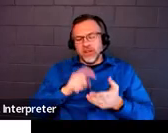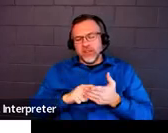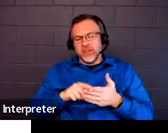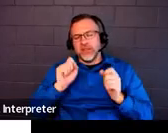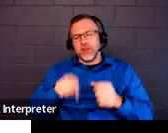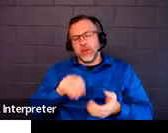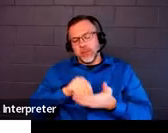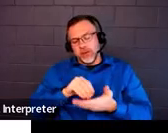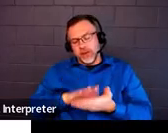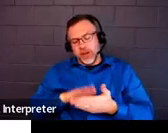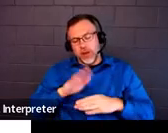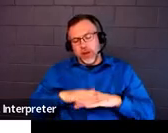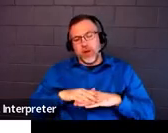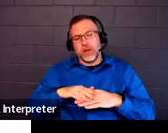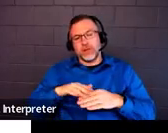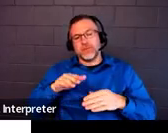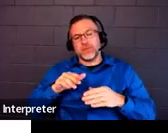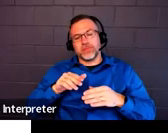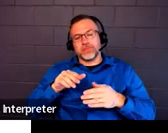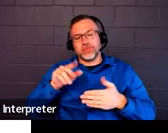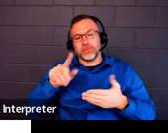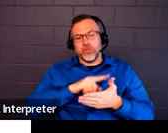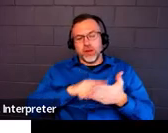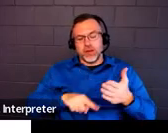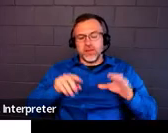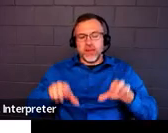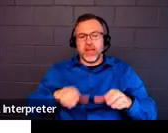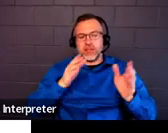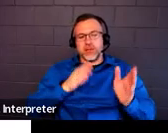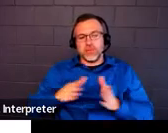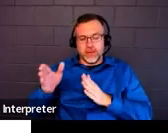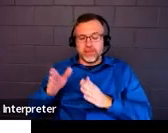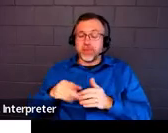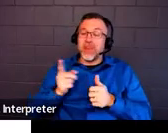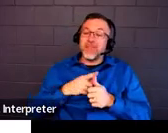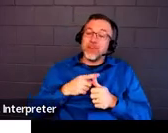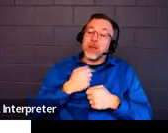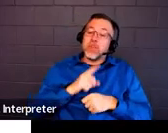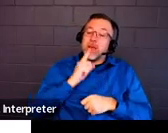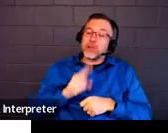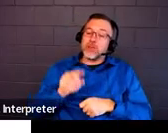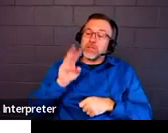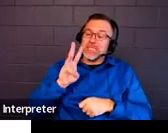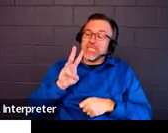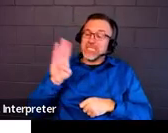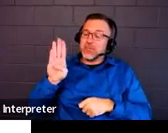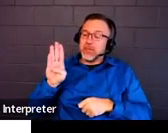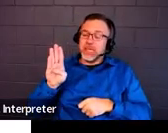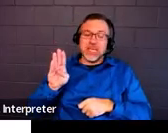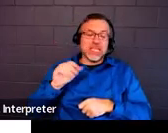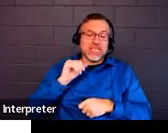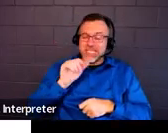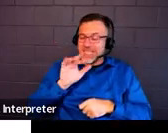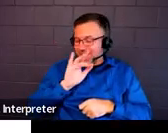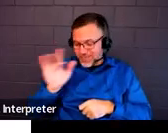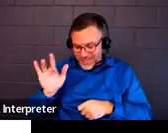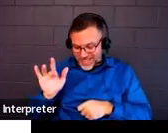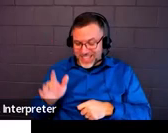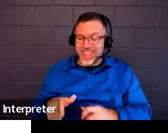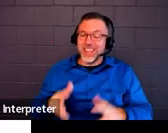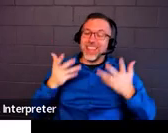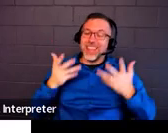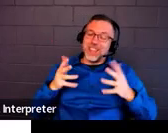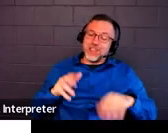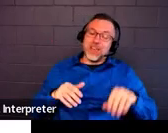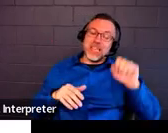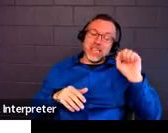one is just simply making sure that section 6B of the IEP is not blank. That's it. Is yes, no, or